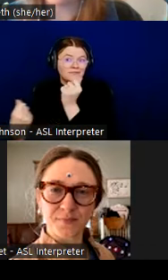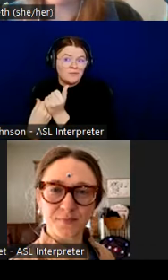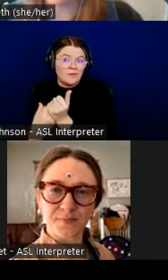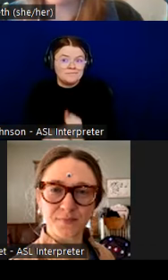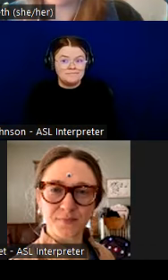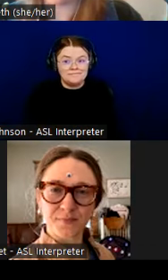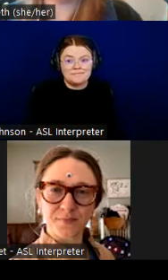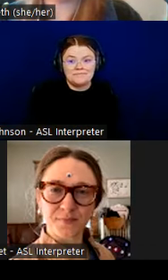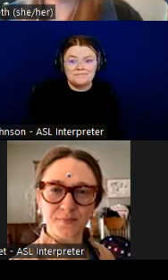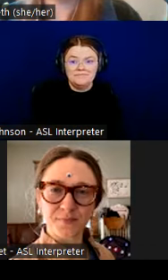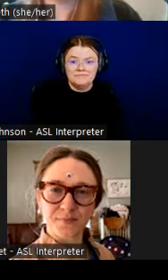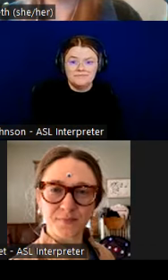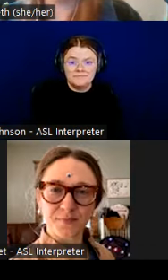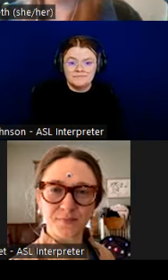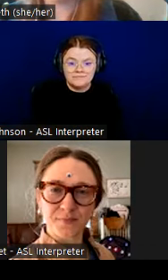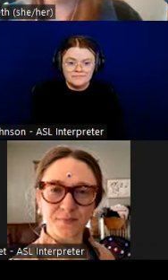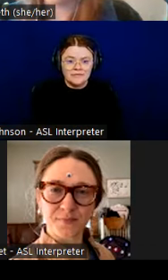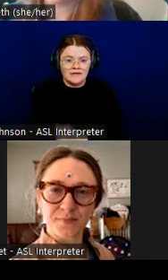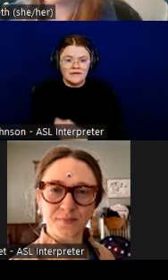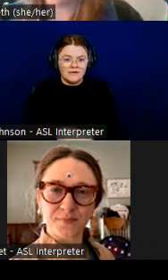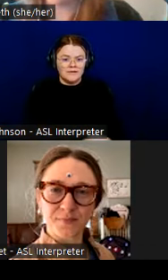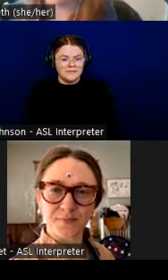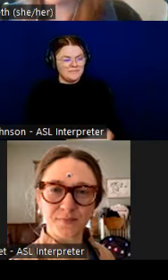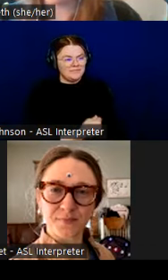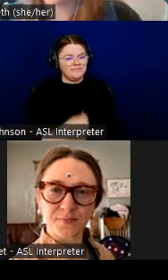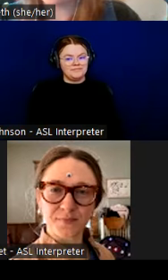So yeah, I think it should be a